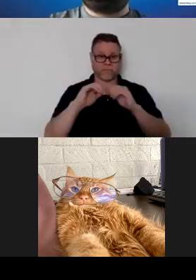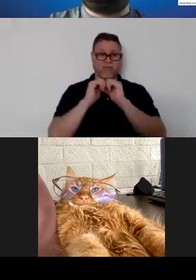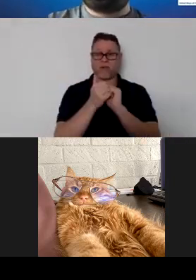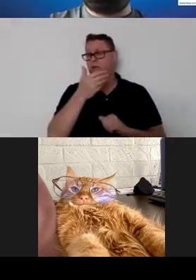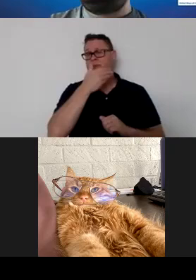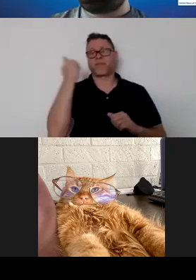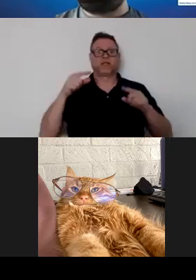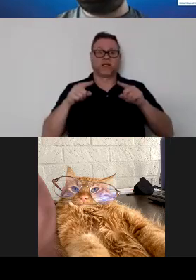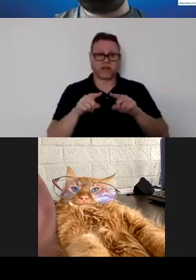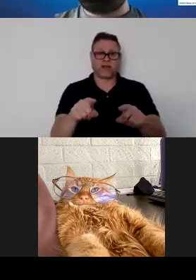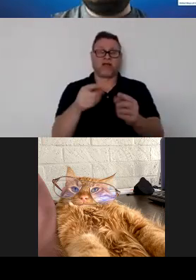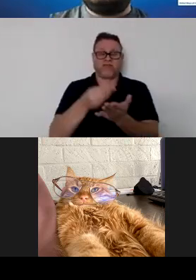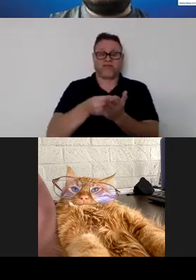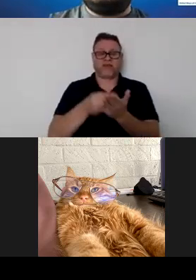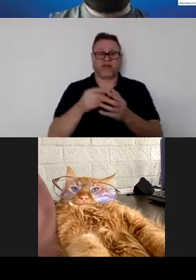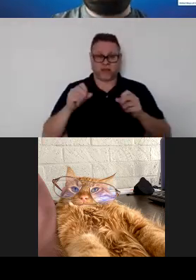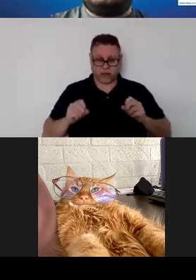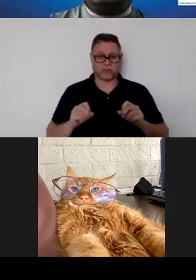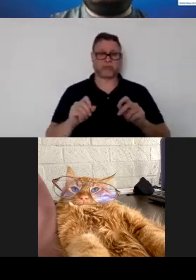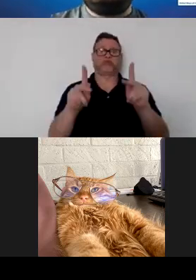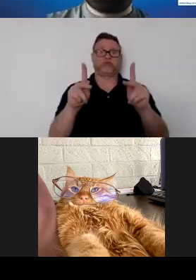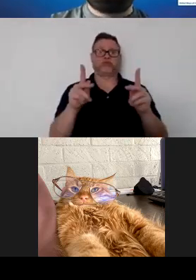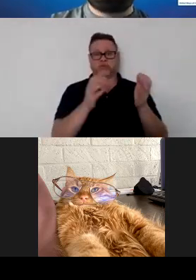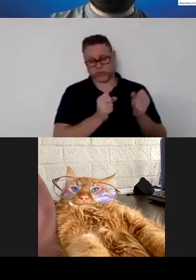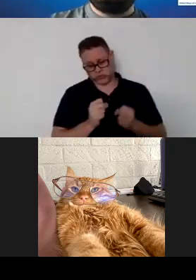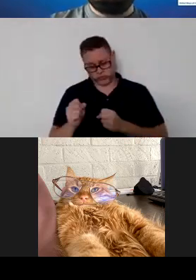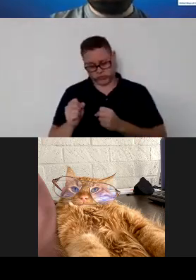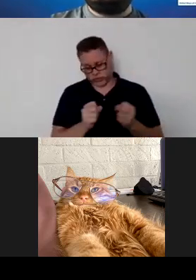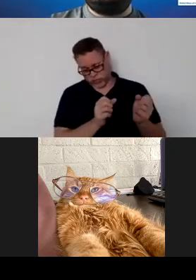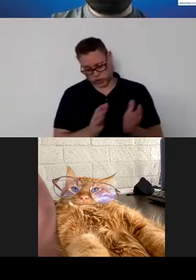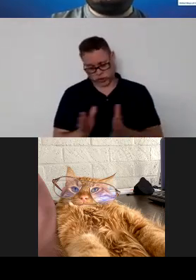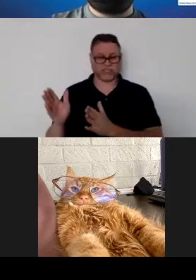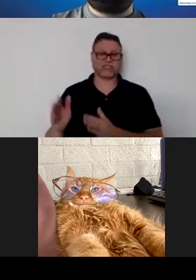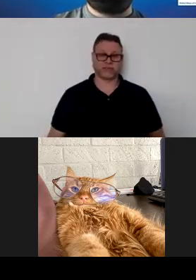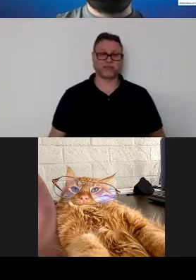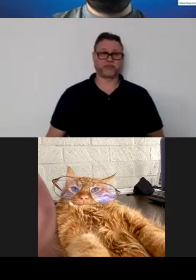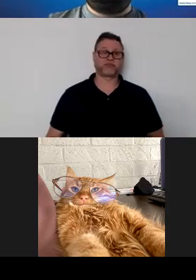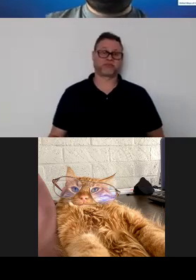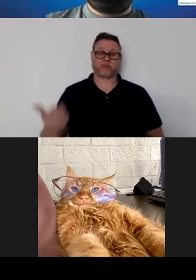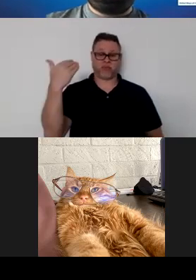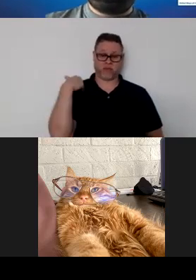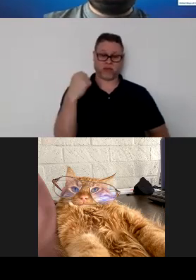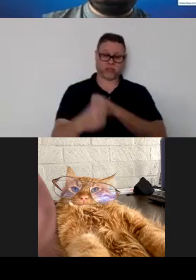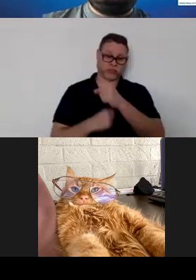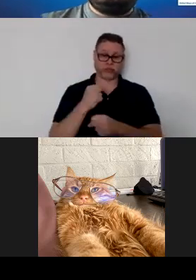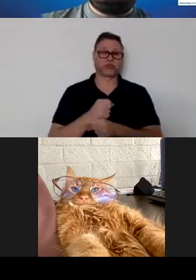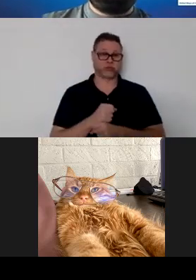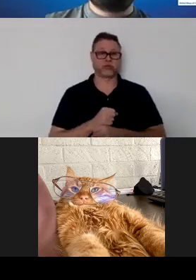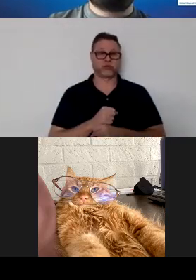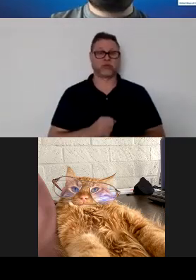best align funding opportunities and strategies. So this past year, there have